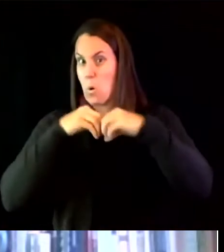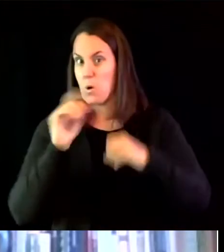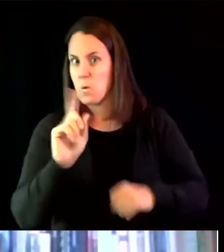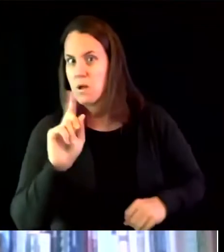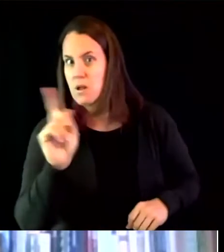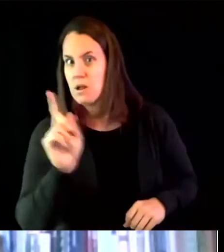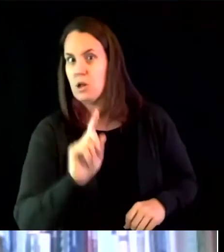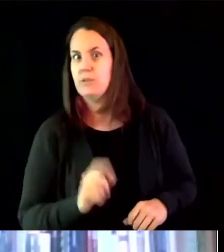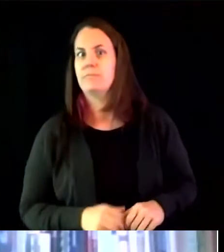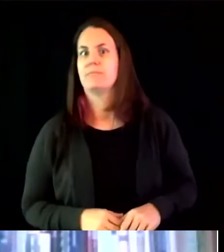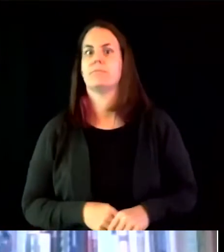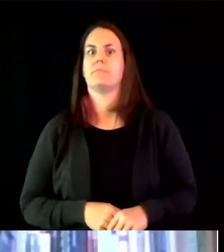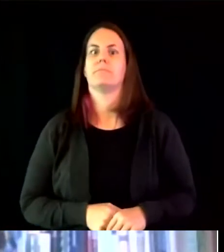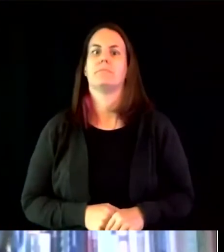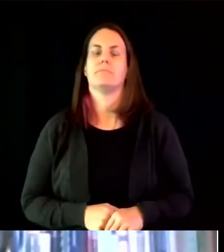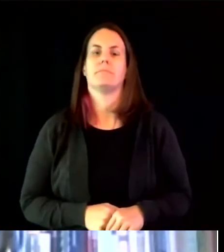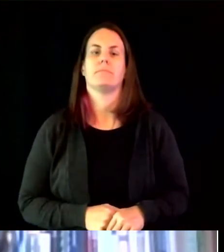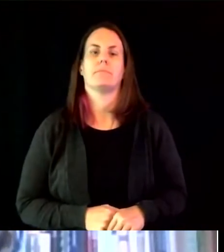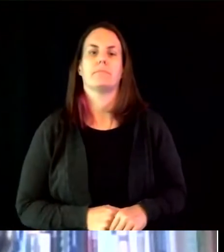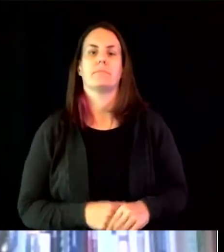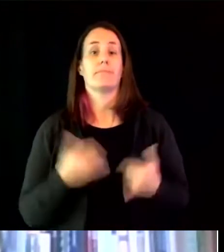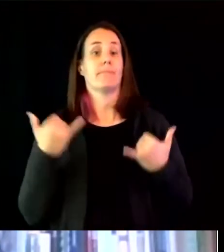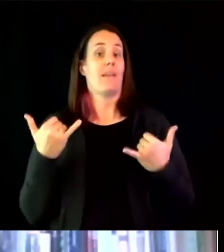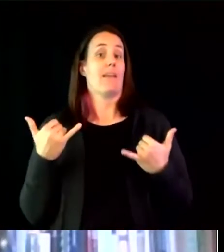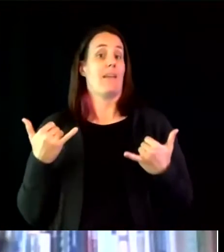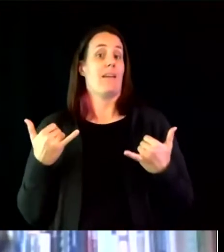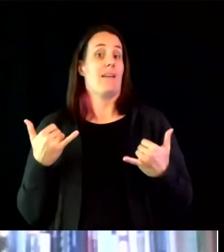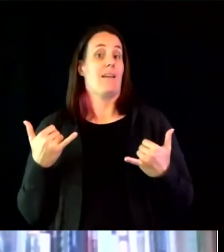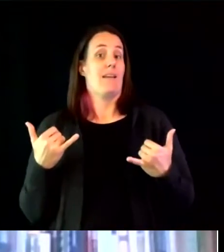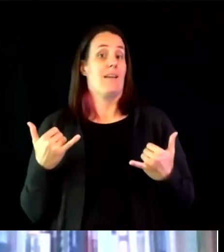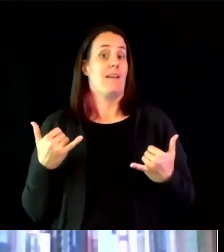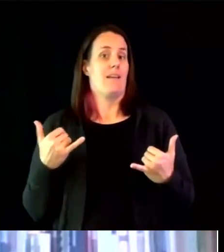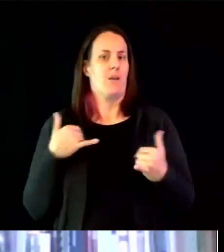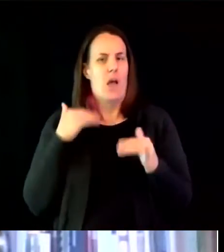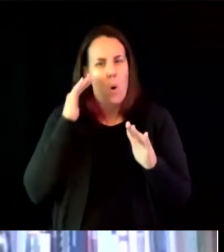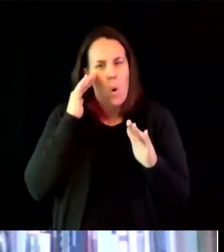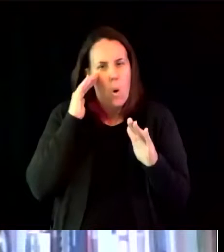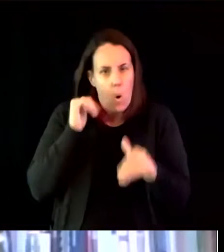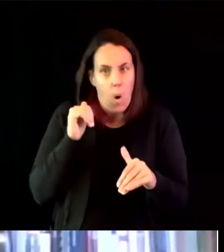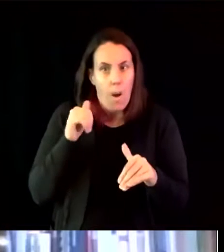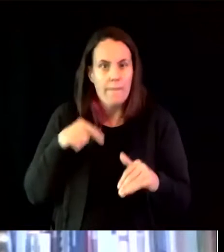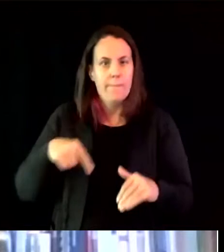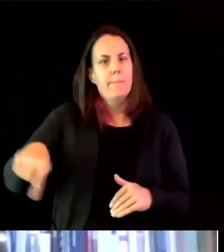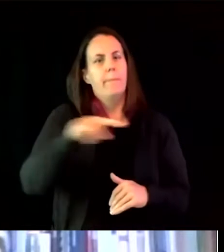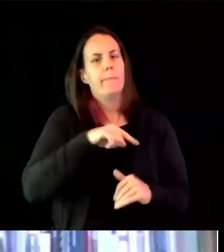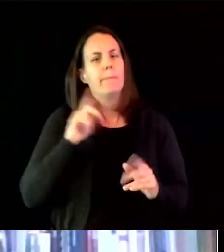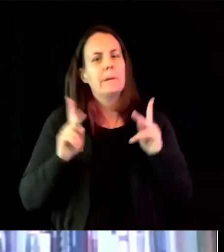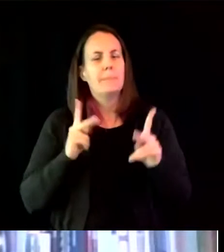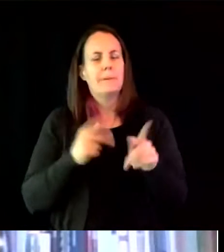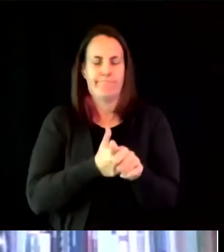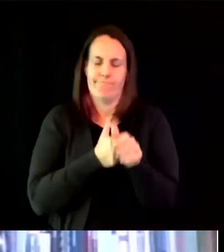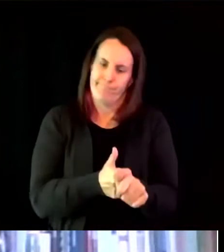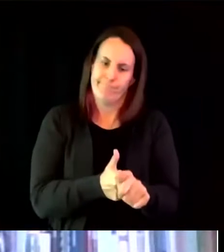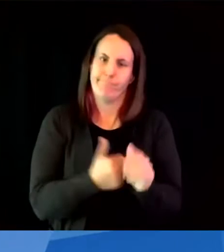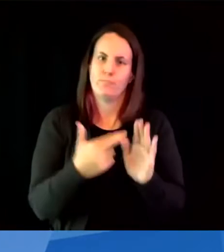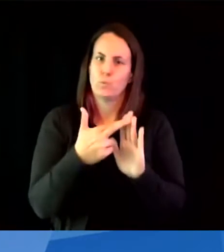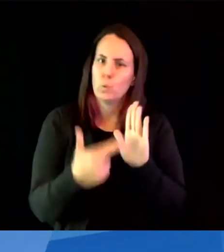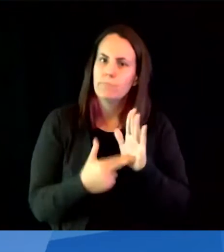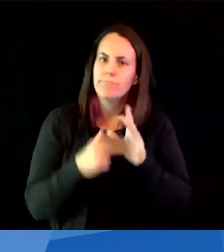that preventive work while we're doing the intervention work of maximizing the current ACF.